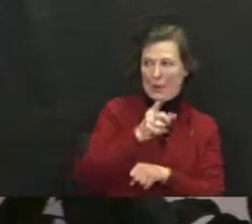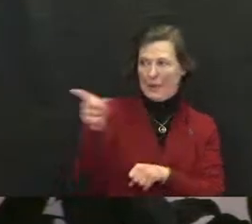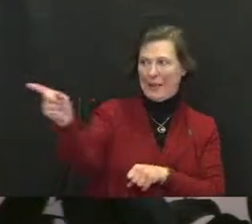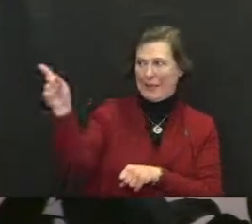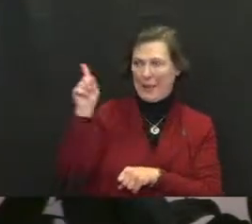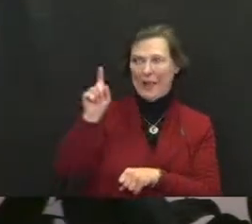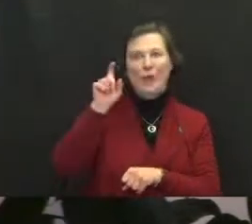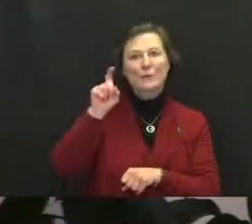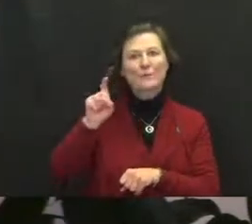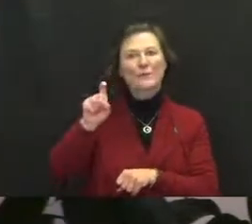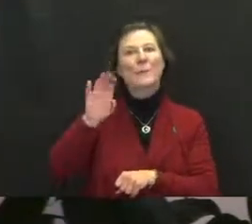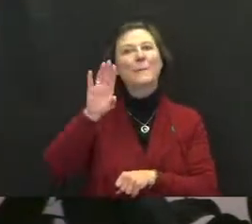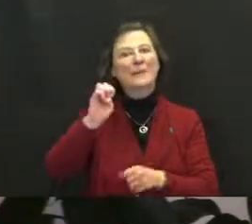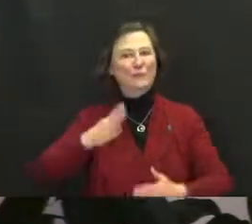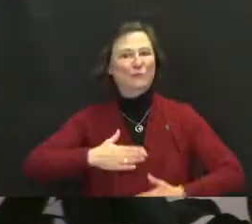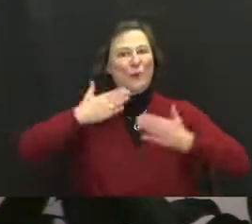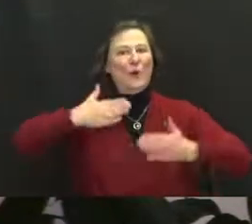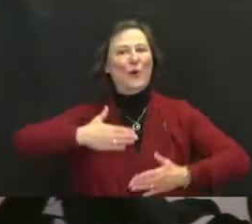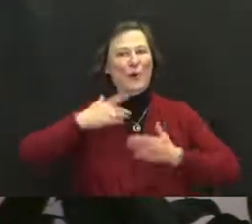be a joy to me."